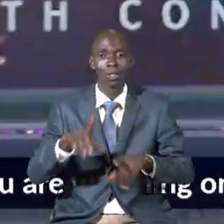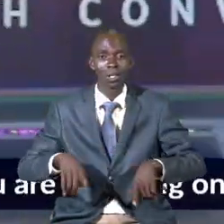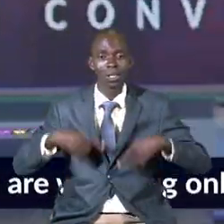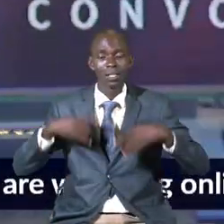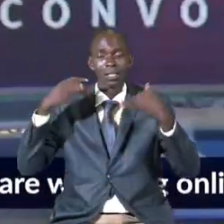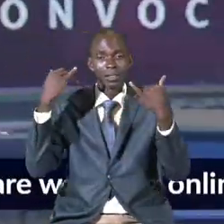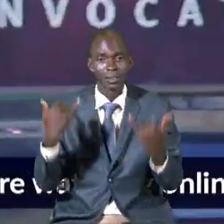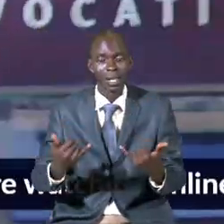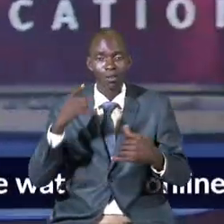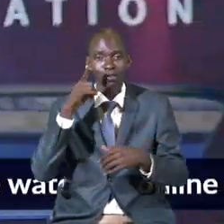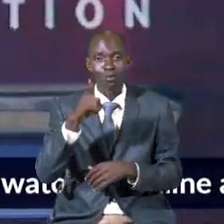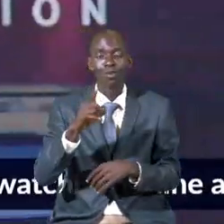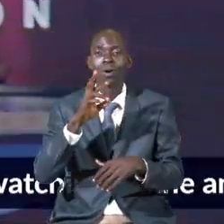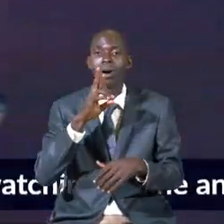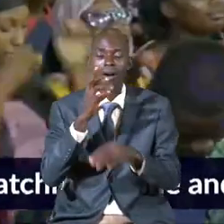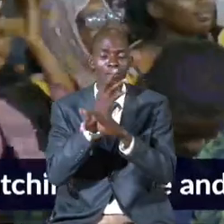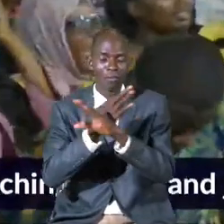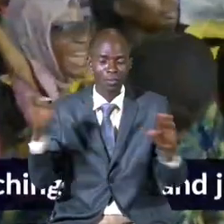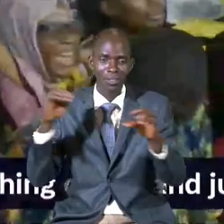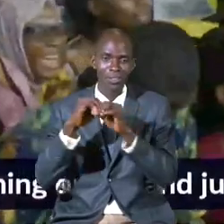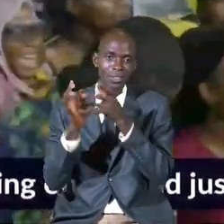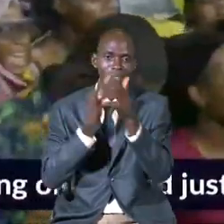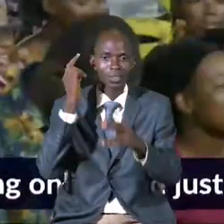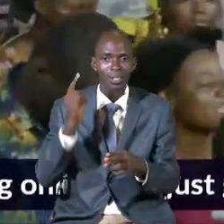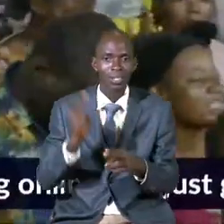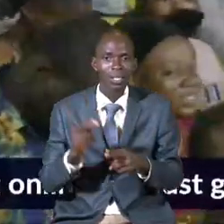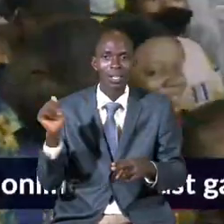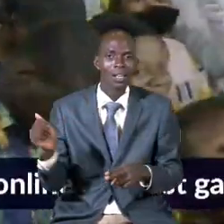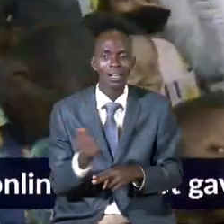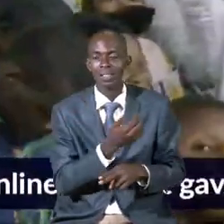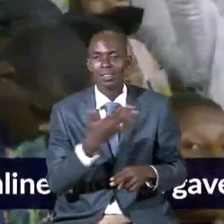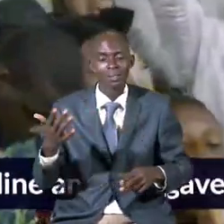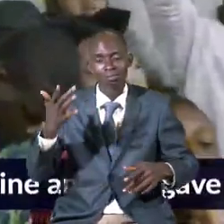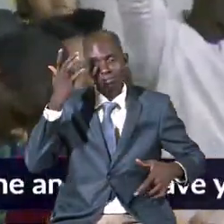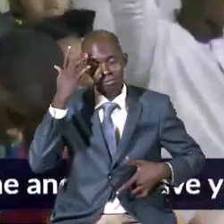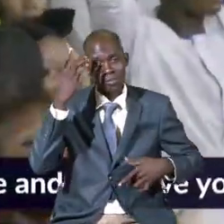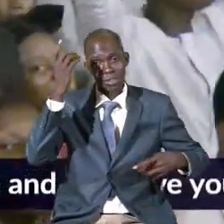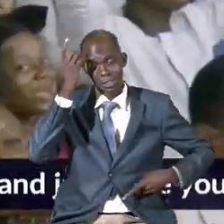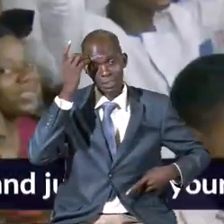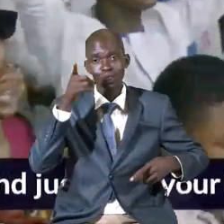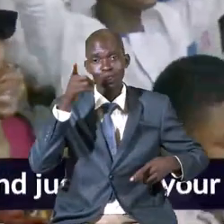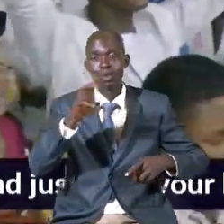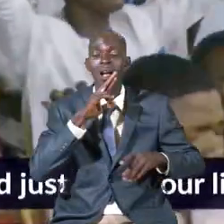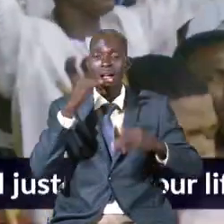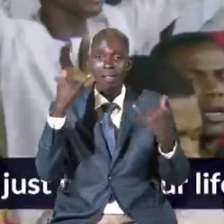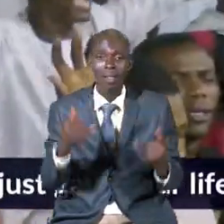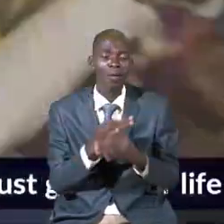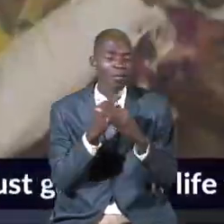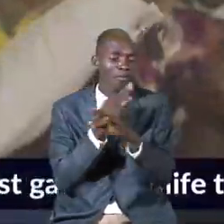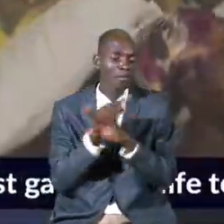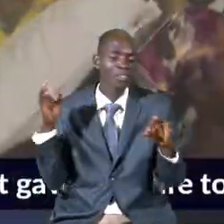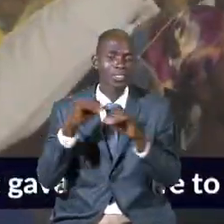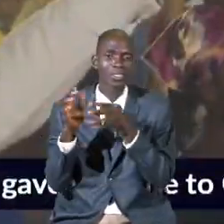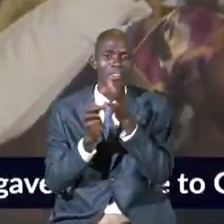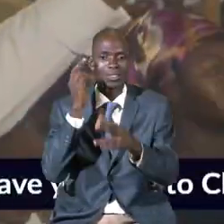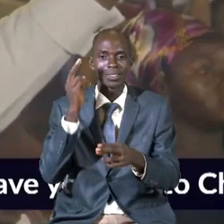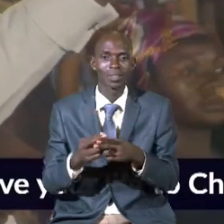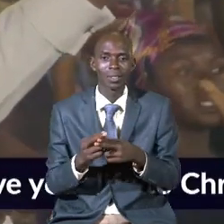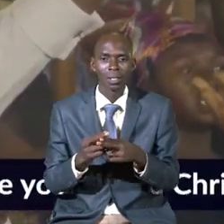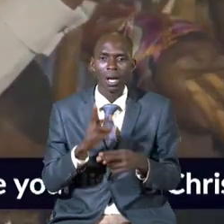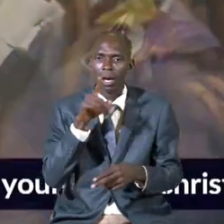you are free any disease now you're free are you